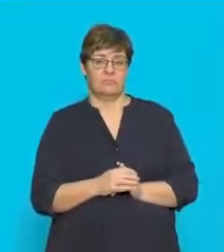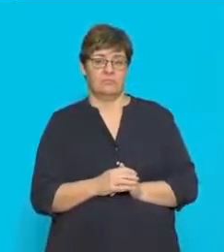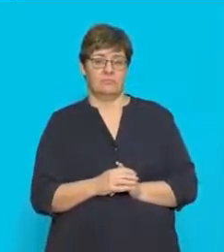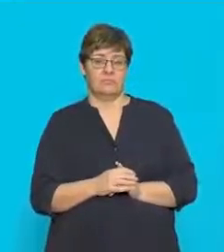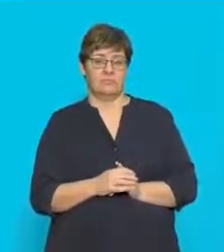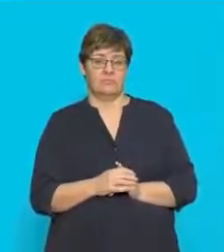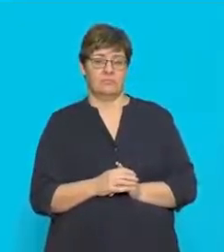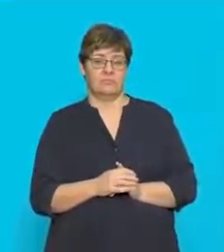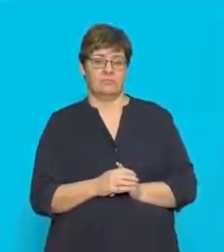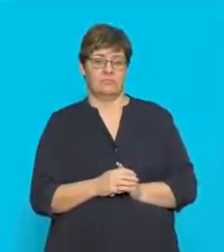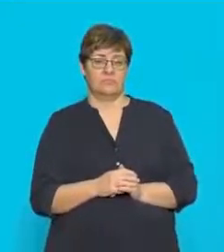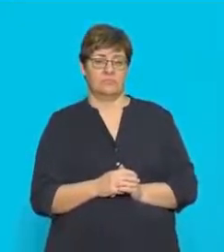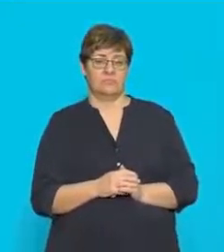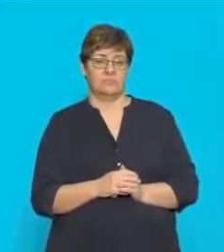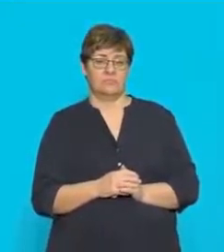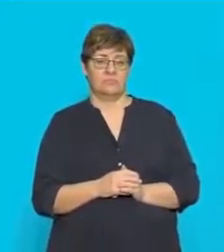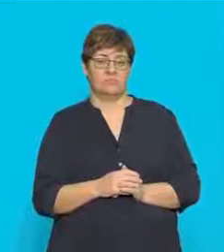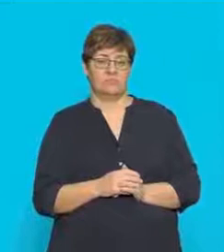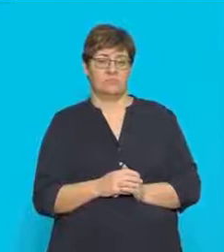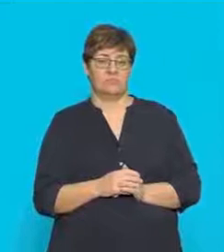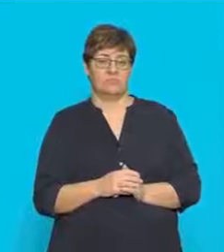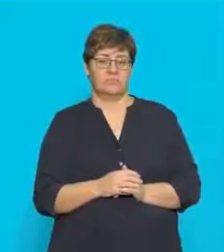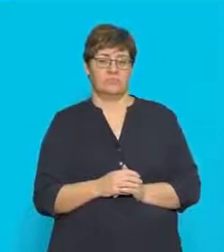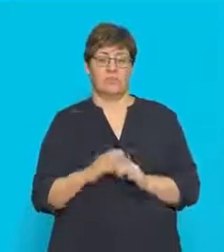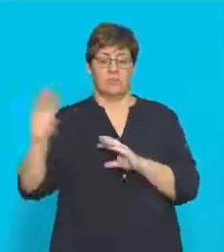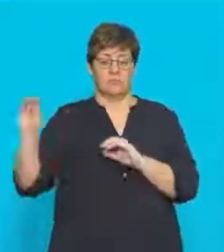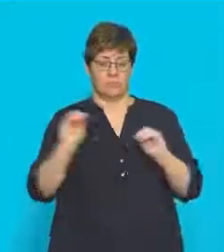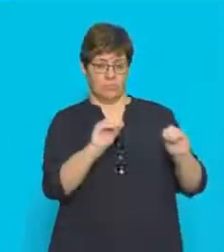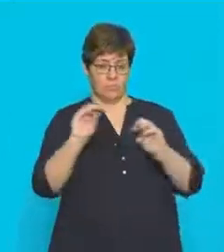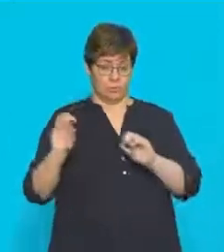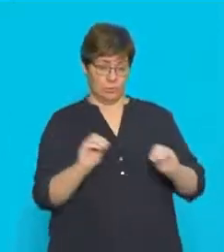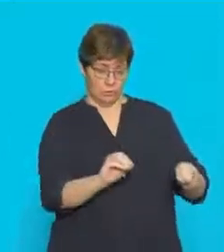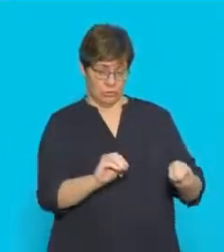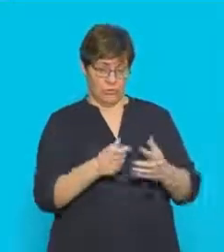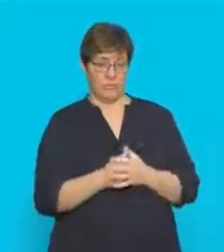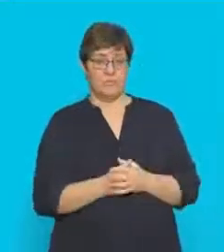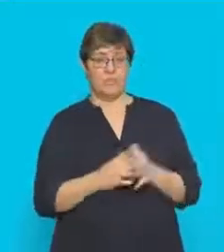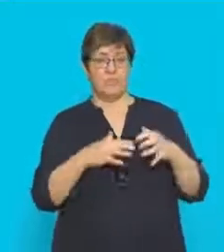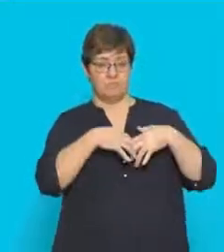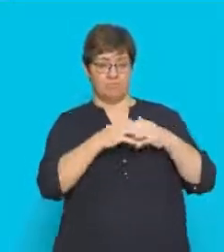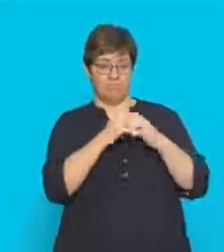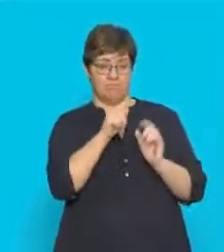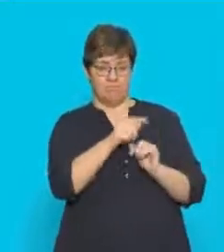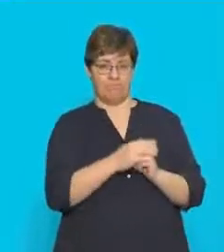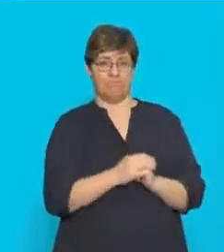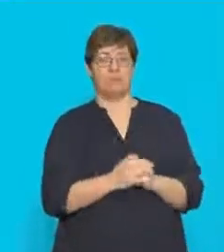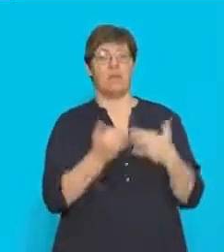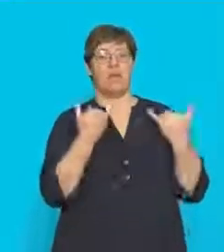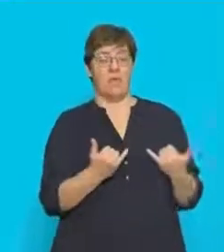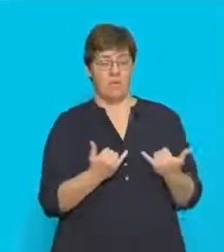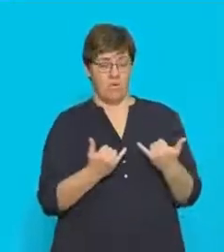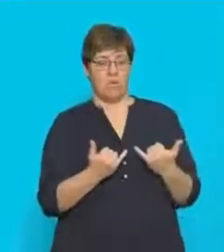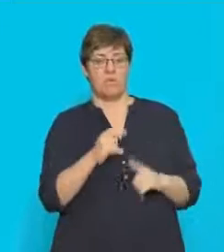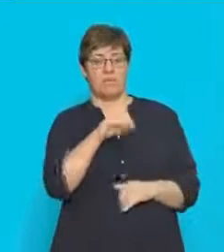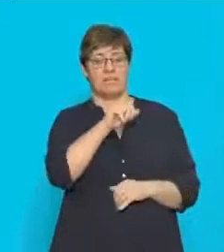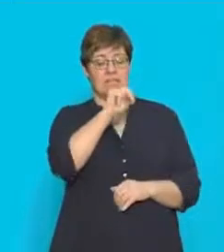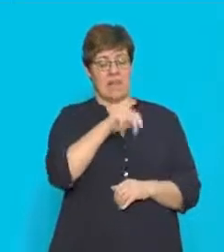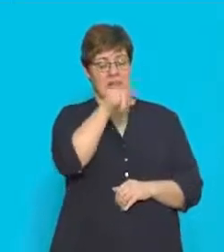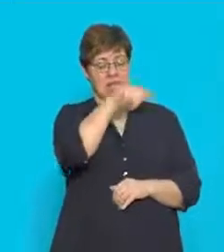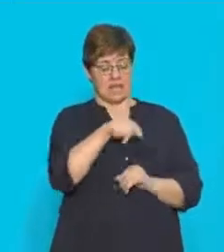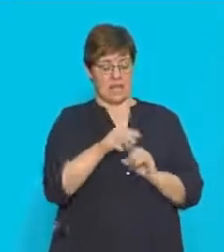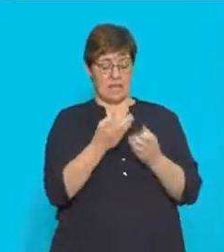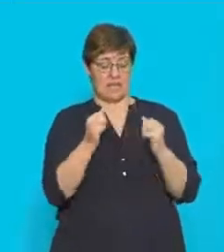108, over 20. So there's our equation we set up. Now we've got to just make sine theta the subject